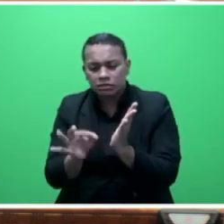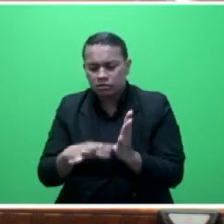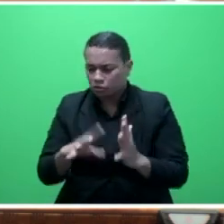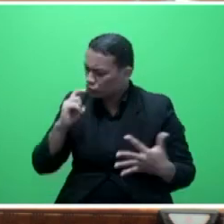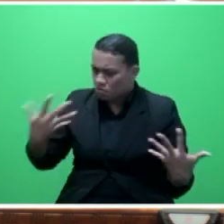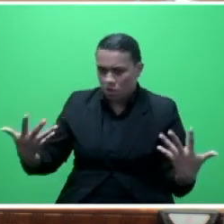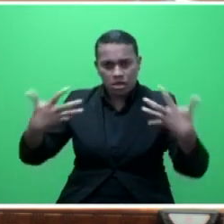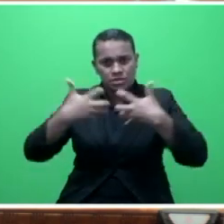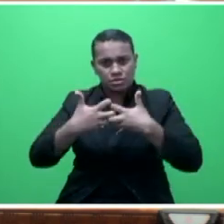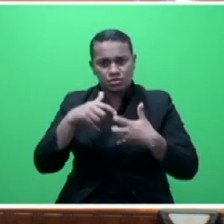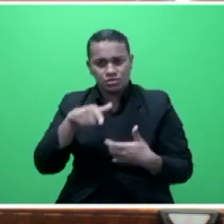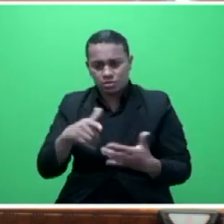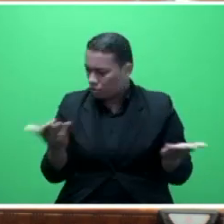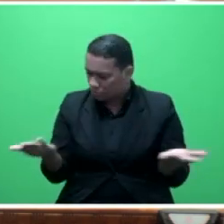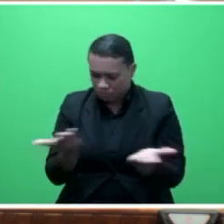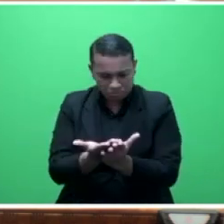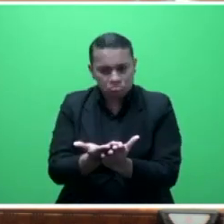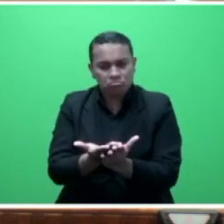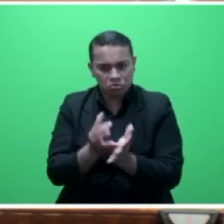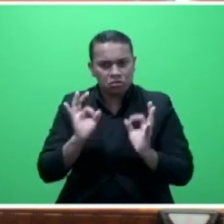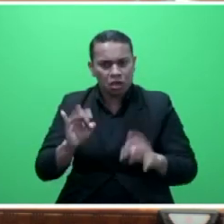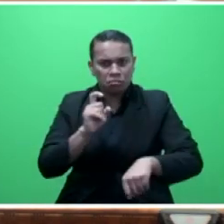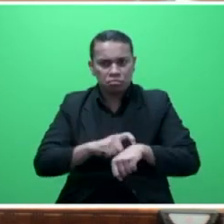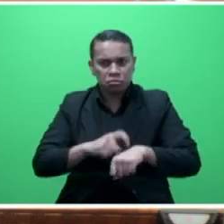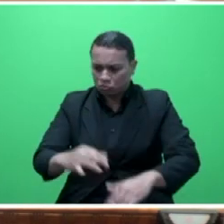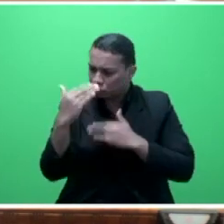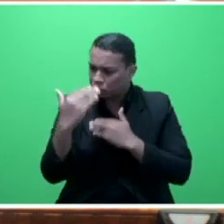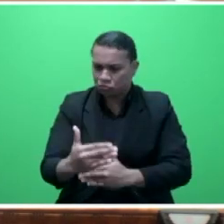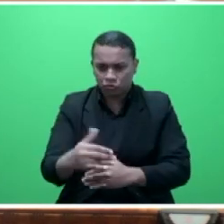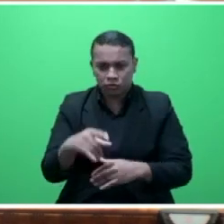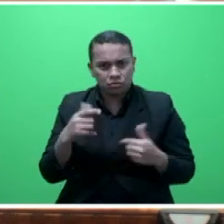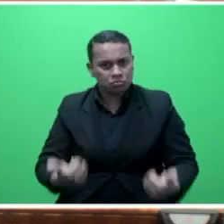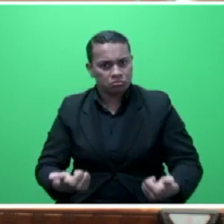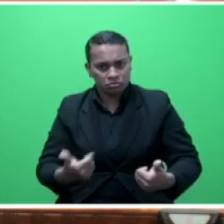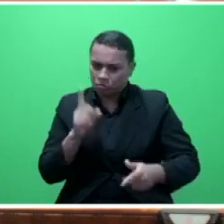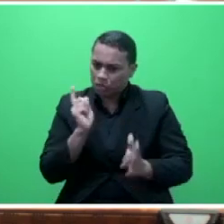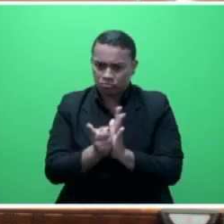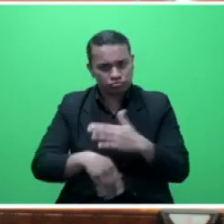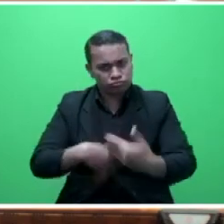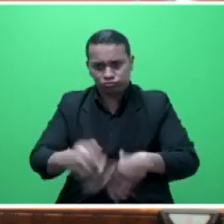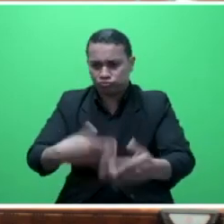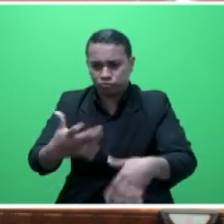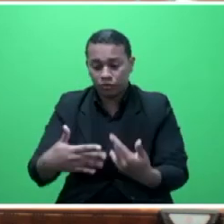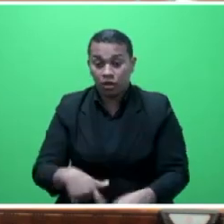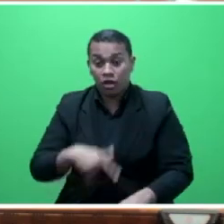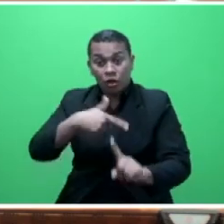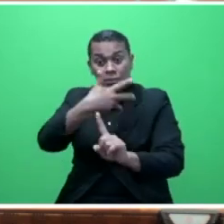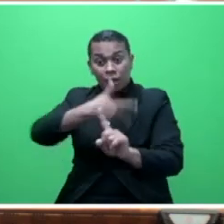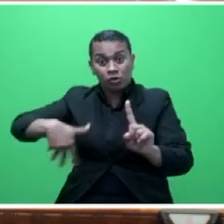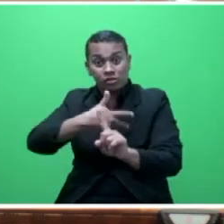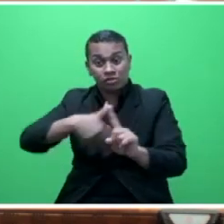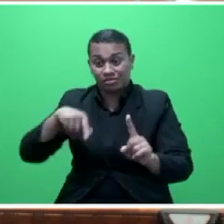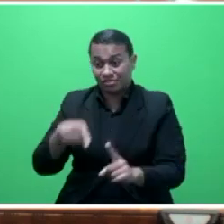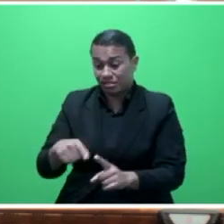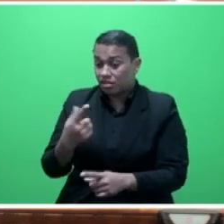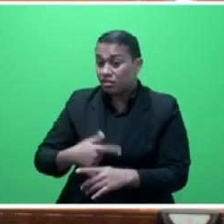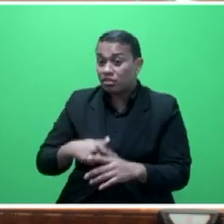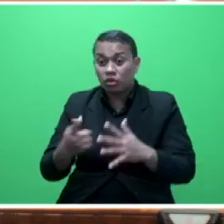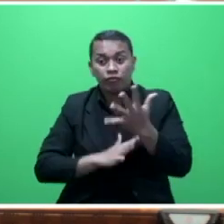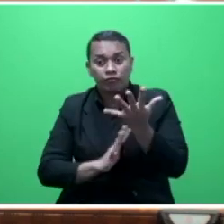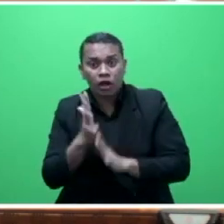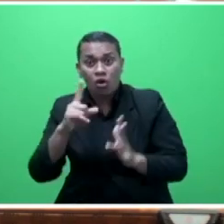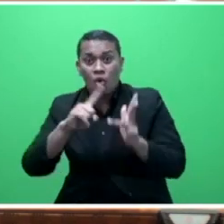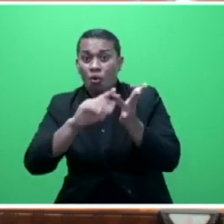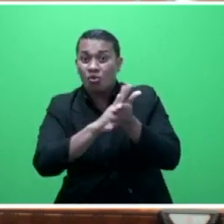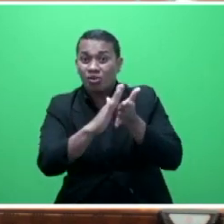more reasonable timeline. Behind the scenes, of course, the Registrar of Companies, the National Fire Authority, OHS, the Central